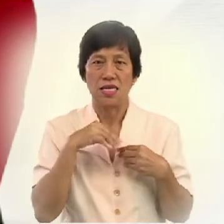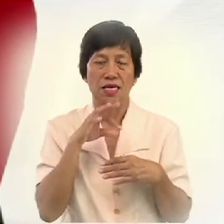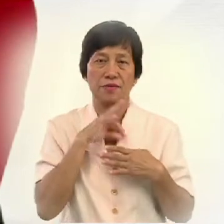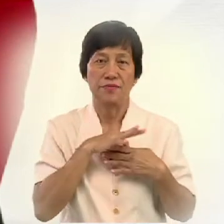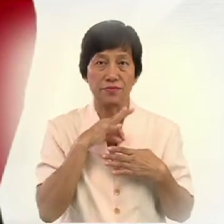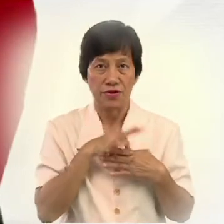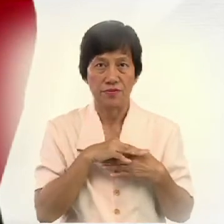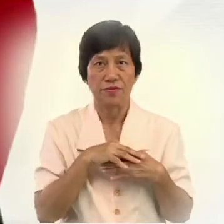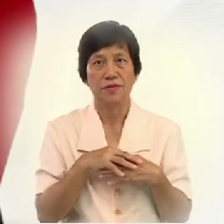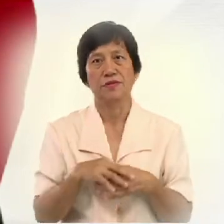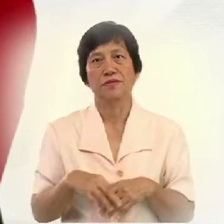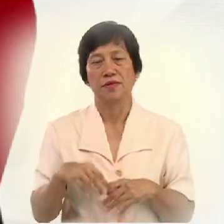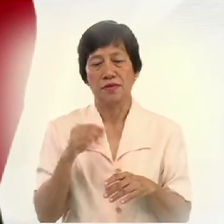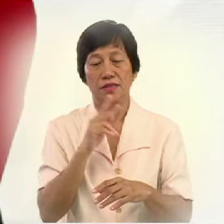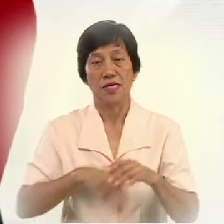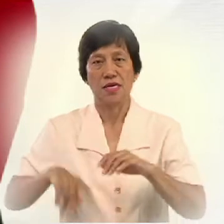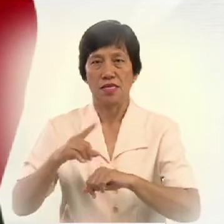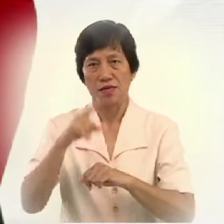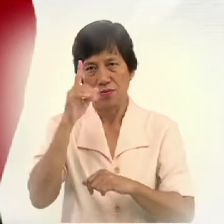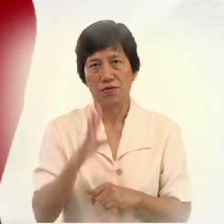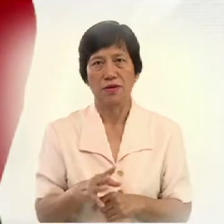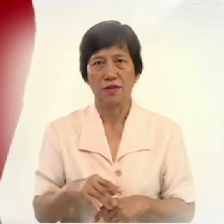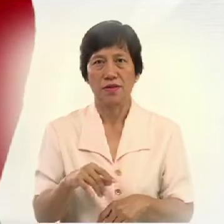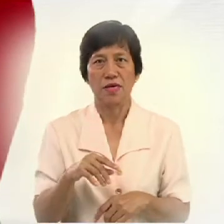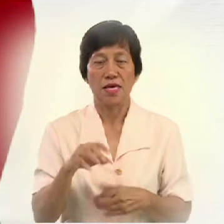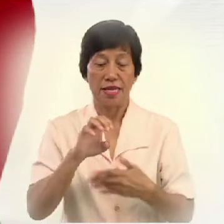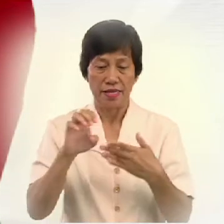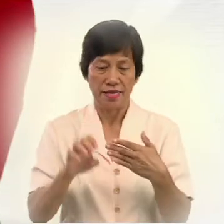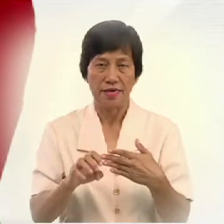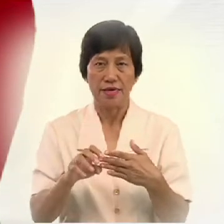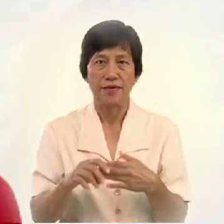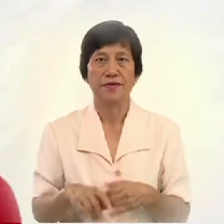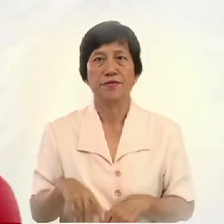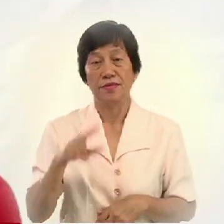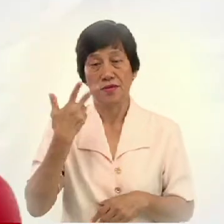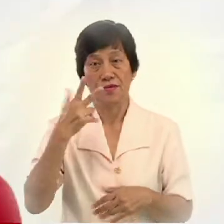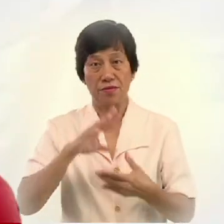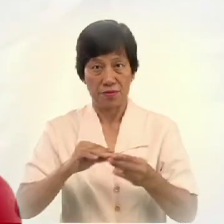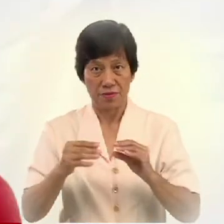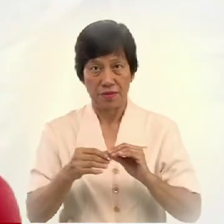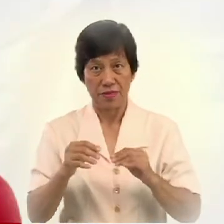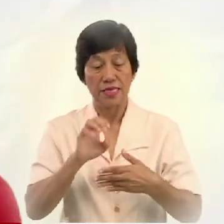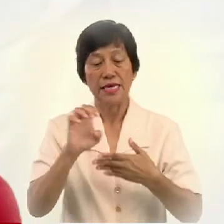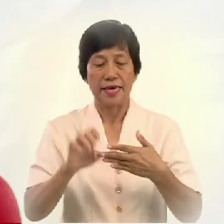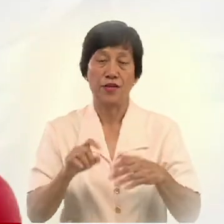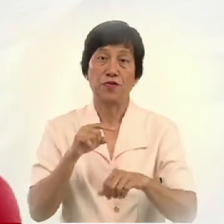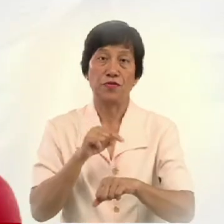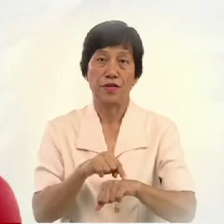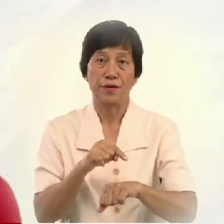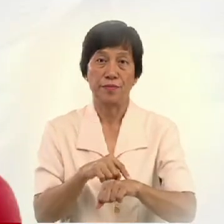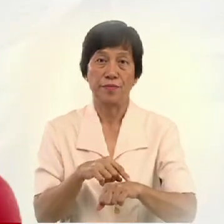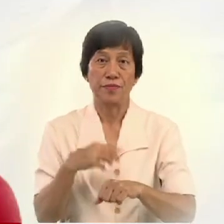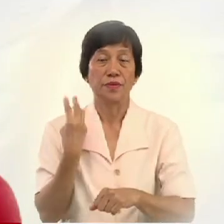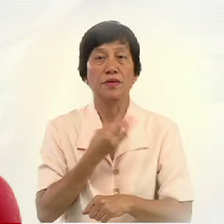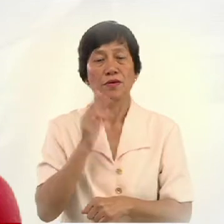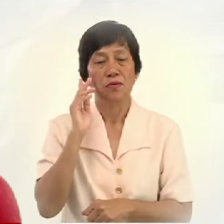from the value, the supreme value of the kingdom of God. And in the end, in the third